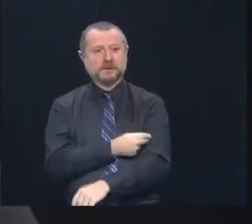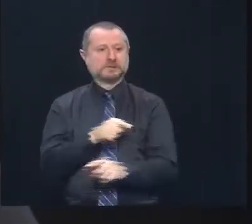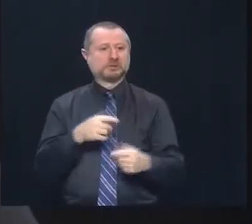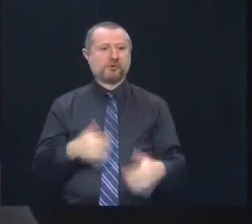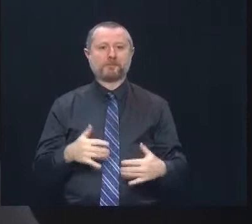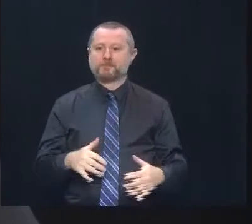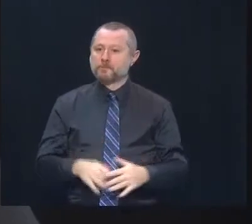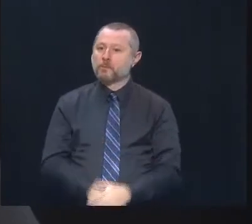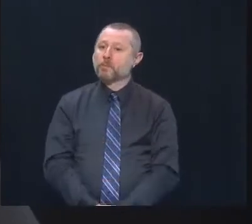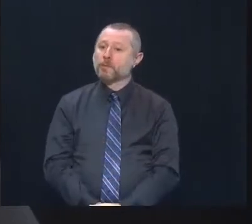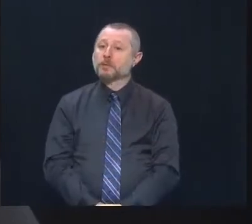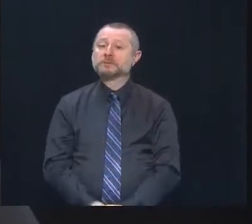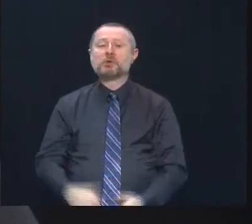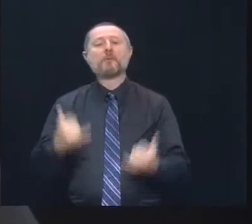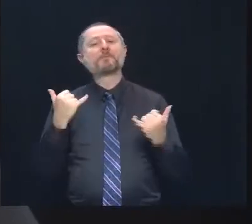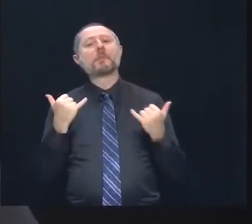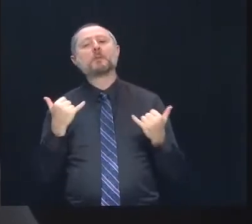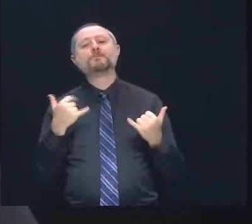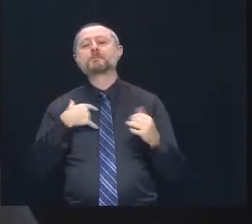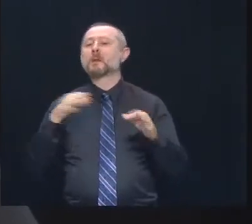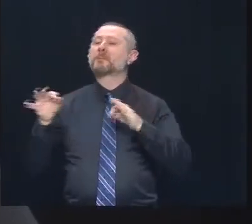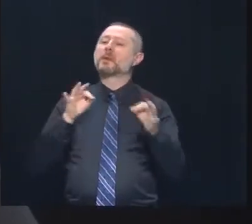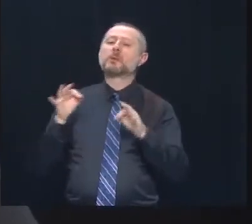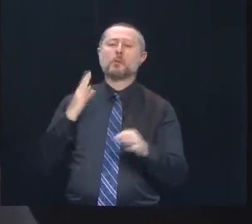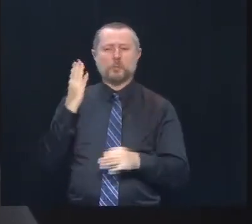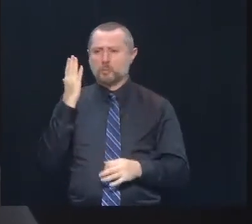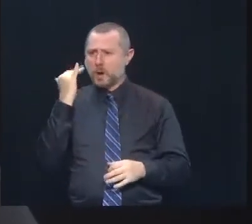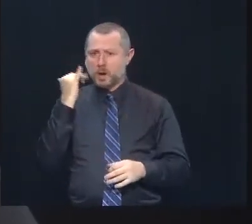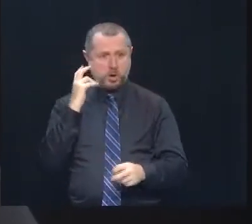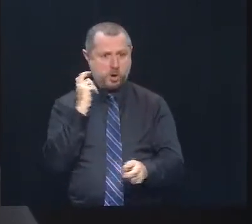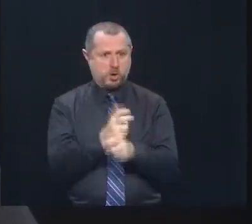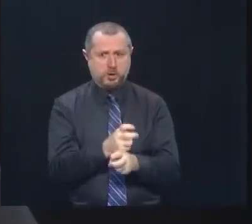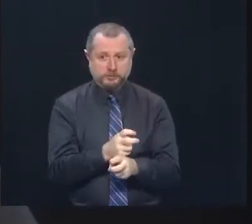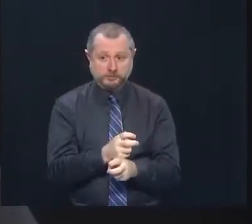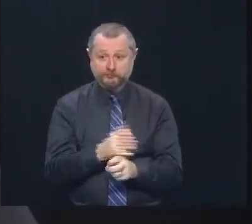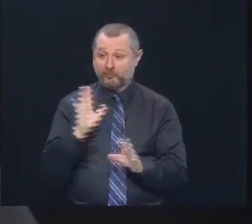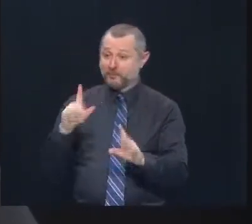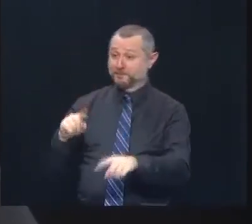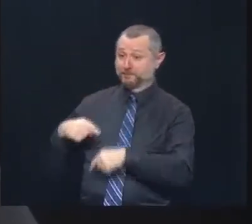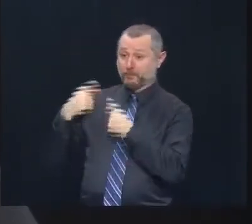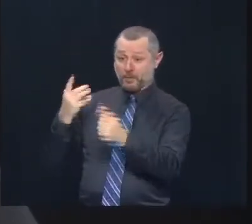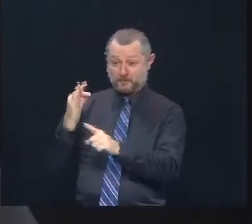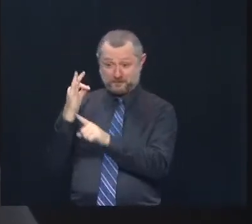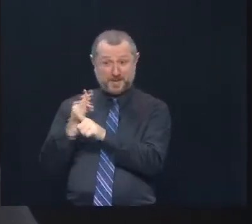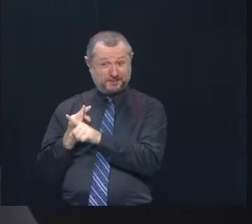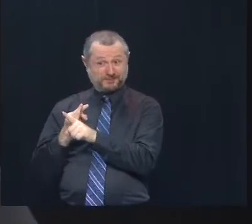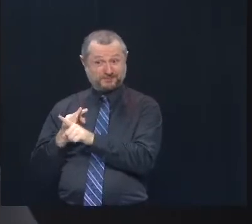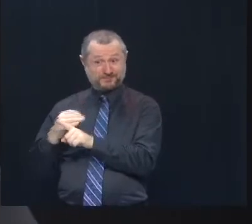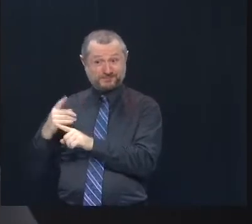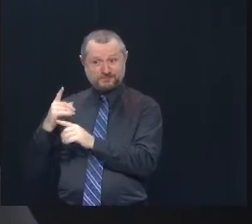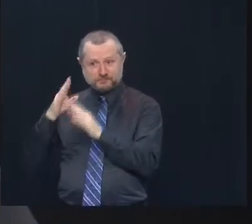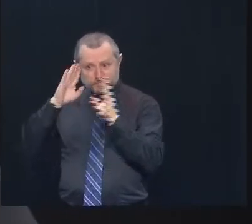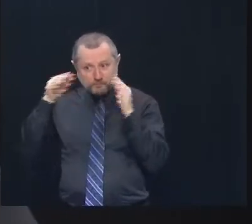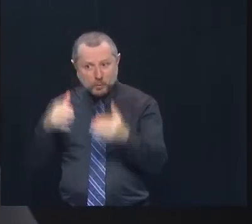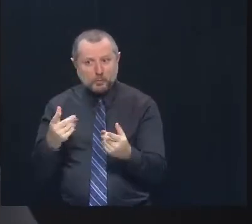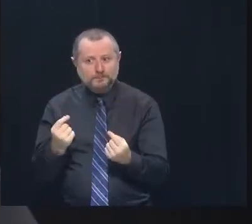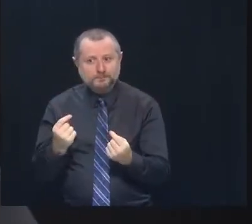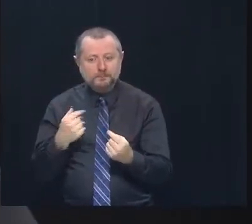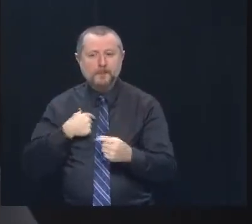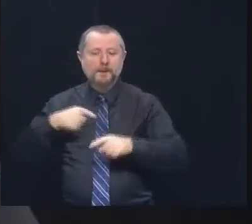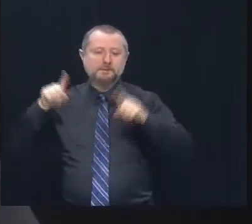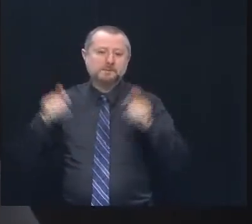9 months, everyone across the country has been focused on one thing, doing COVID